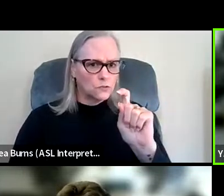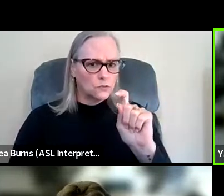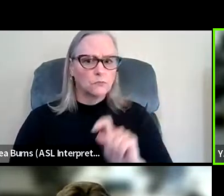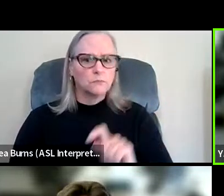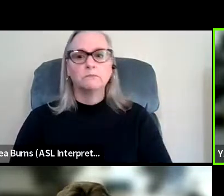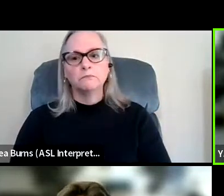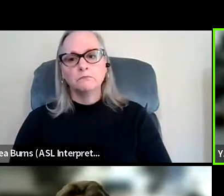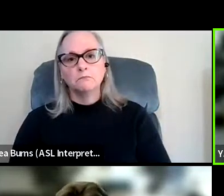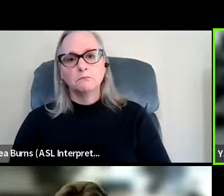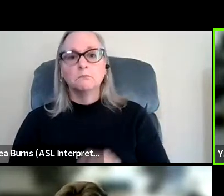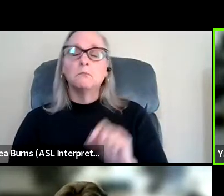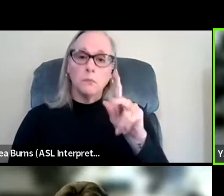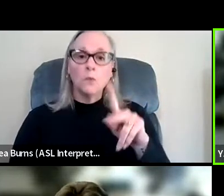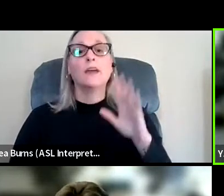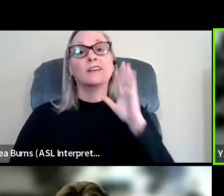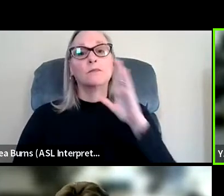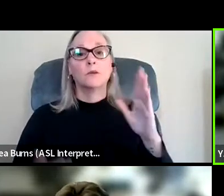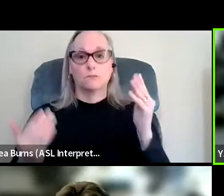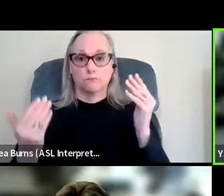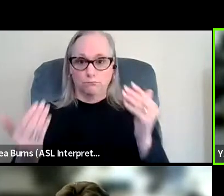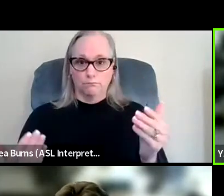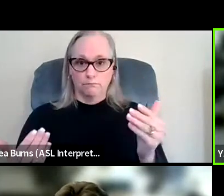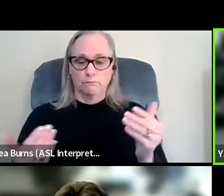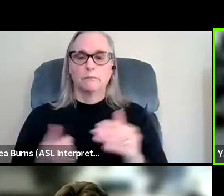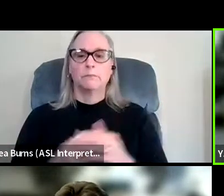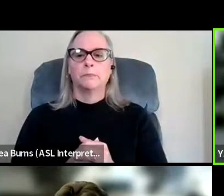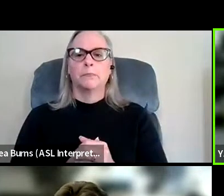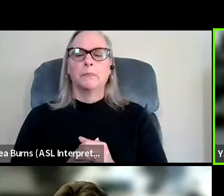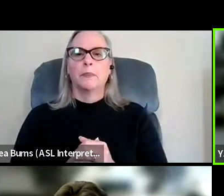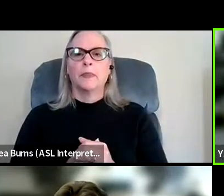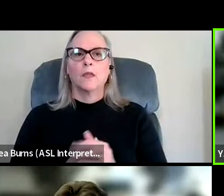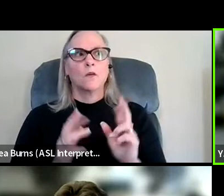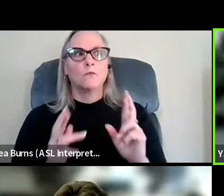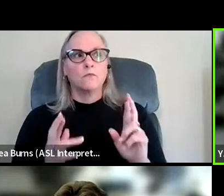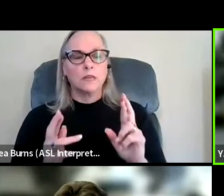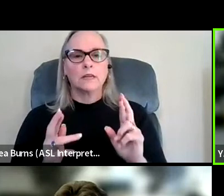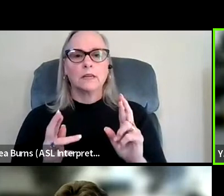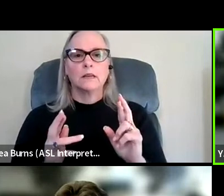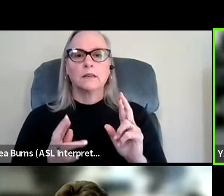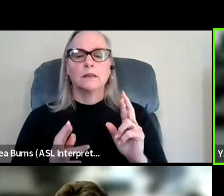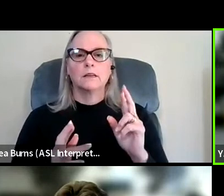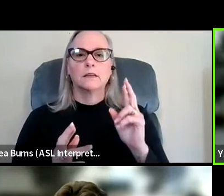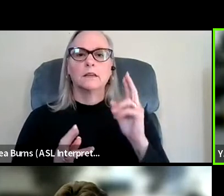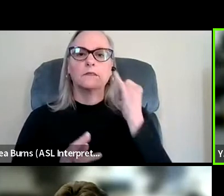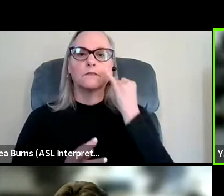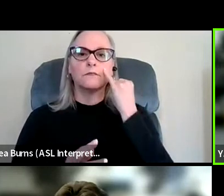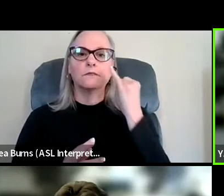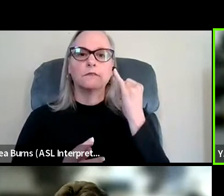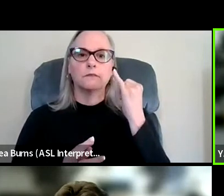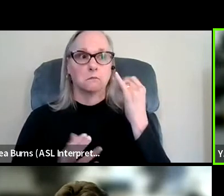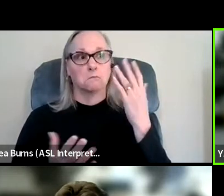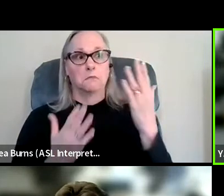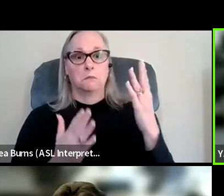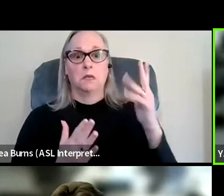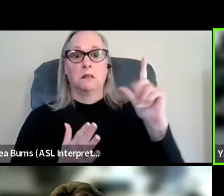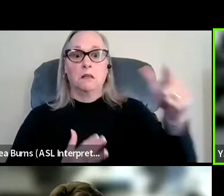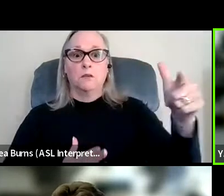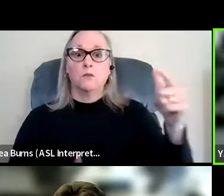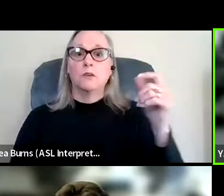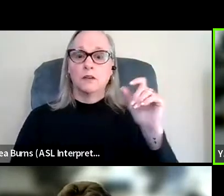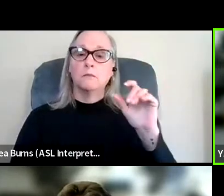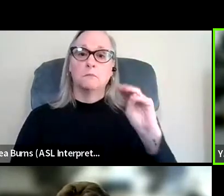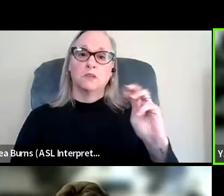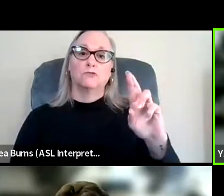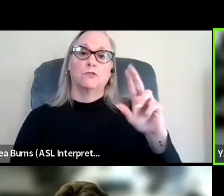Okay, so we'll just proceed, and hopefully if at a later time, if he wants to join